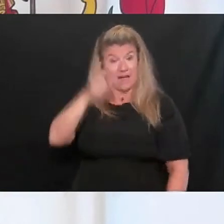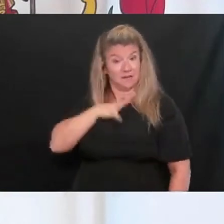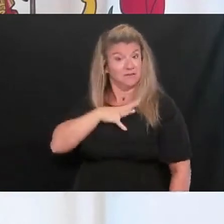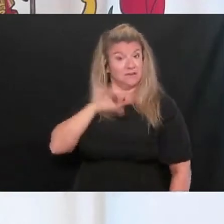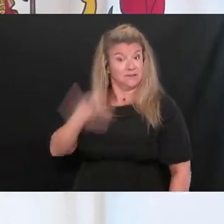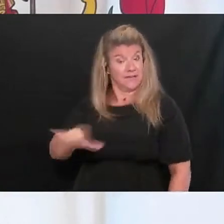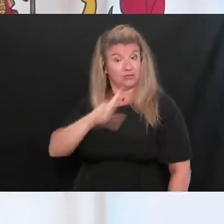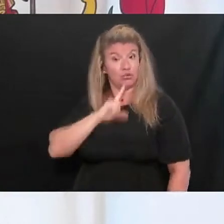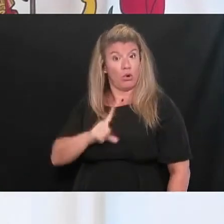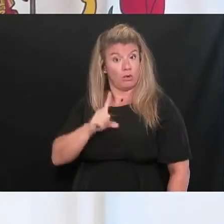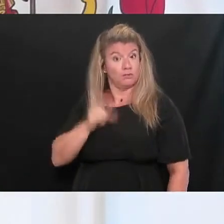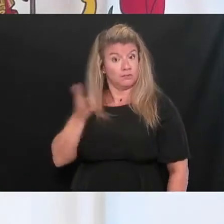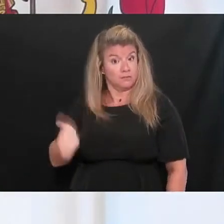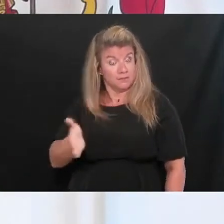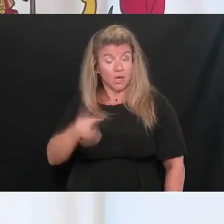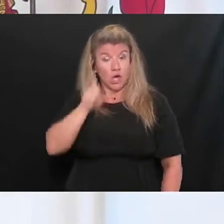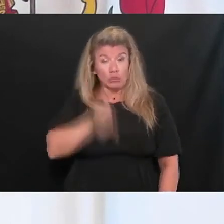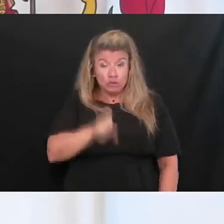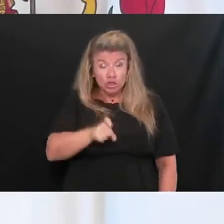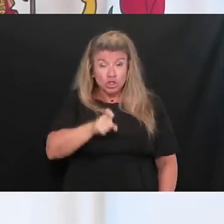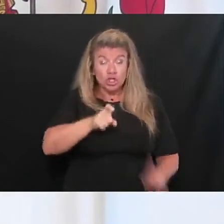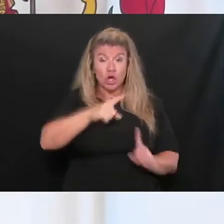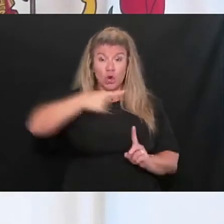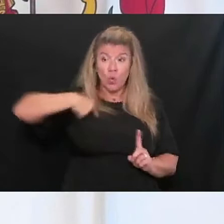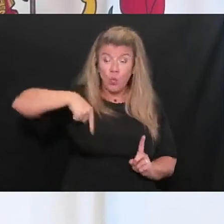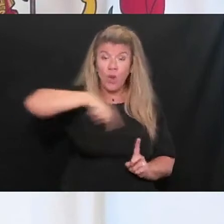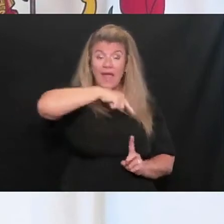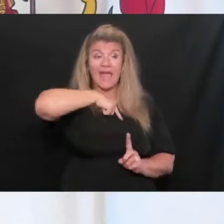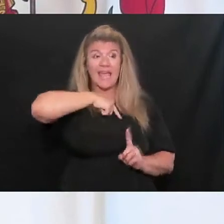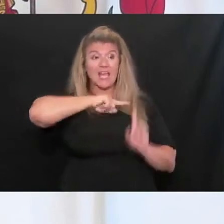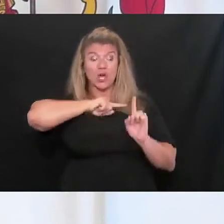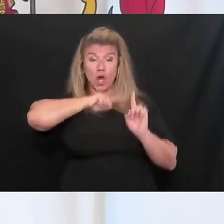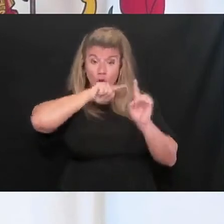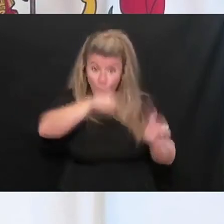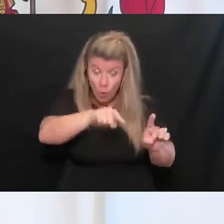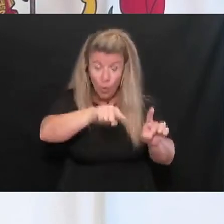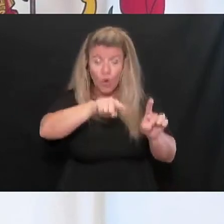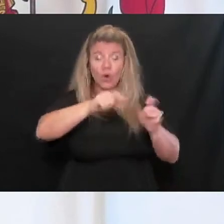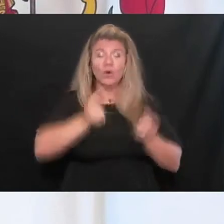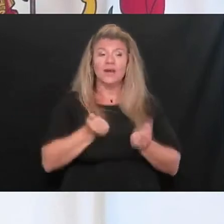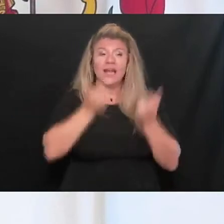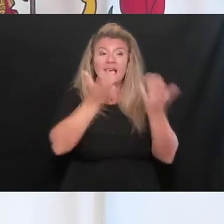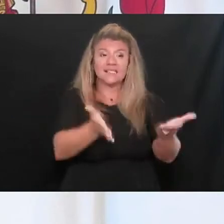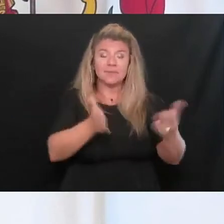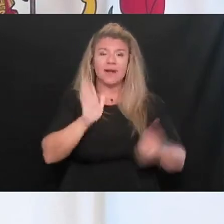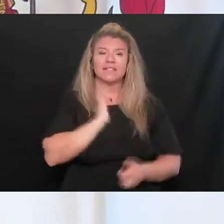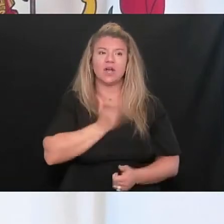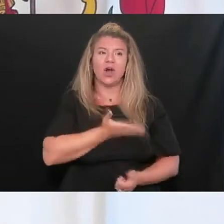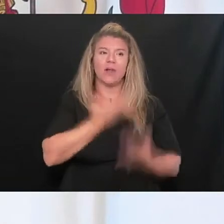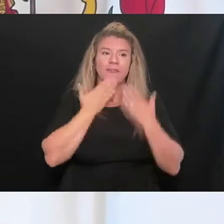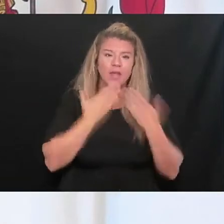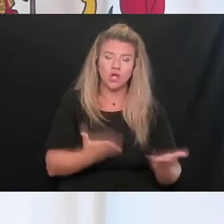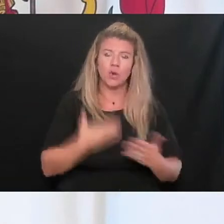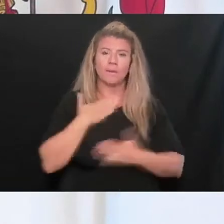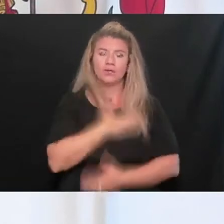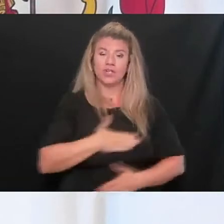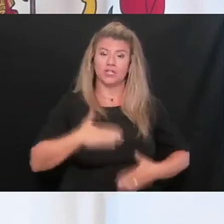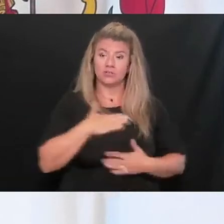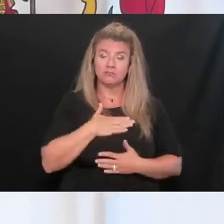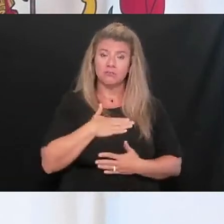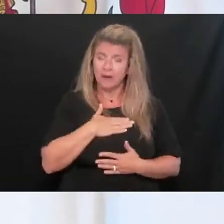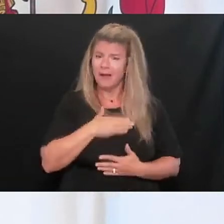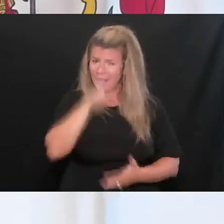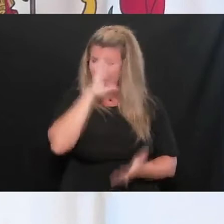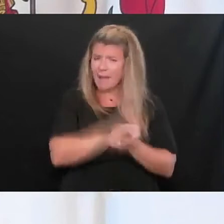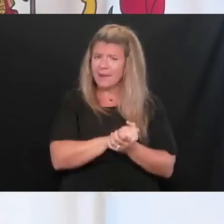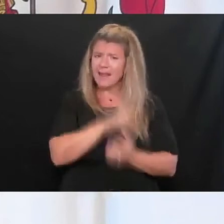and everything, should we not go out of our way to express that gratitude and appreciation? And I really believe we should. So